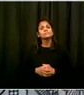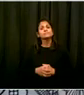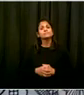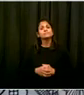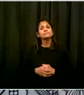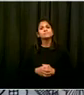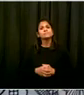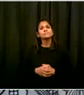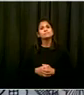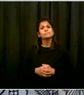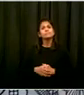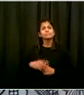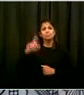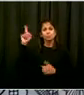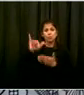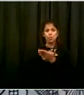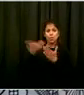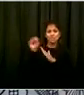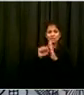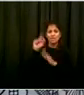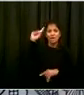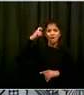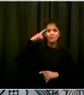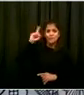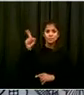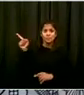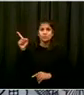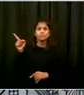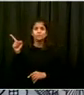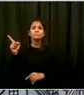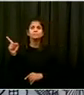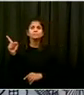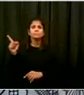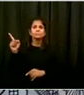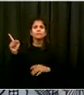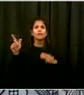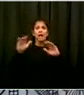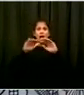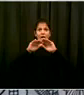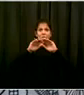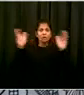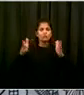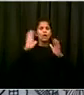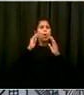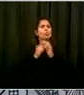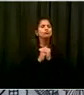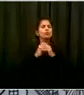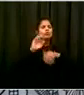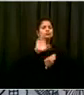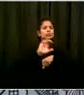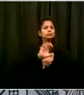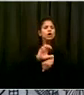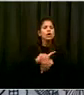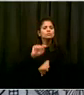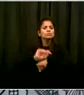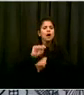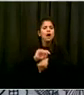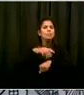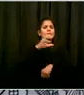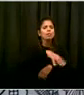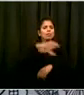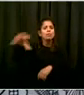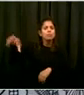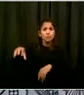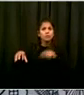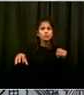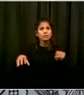they necessary? Do you think they hold up in court? Yeah, I do think both. I think they are necessary and they